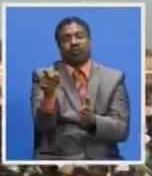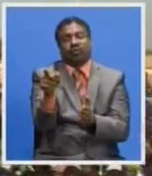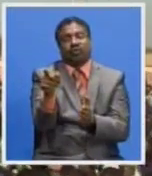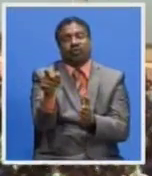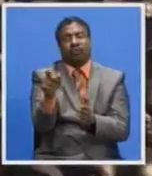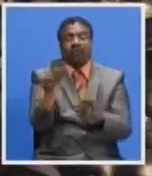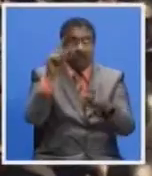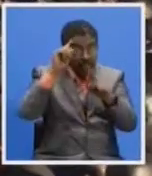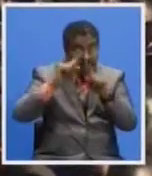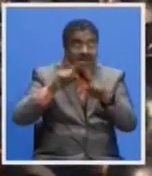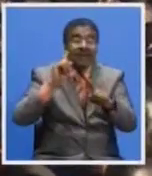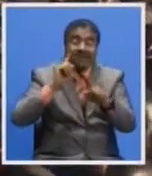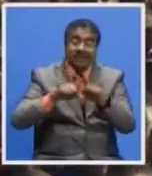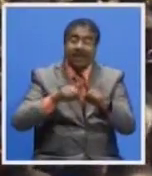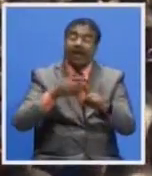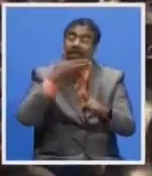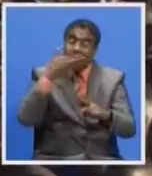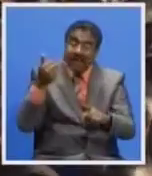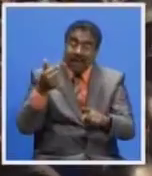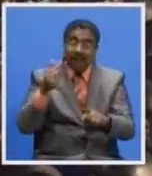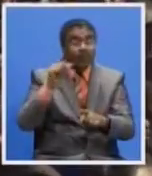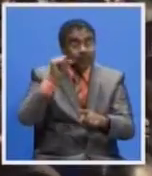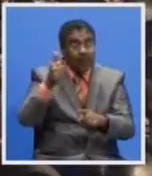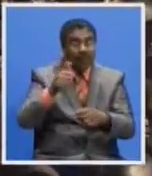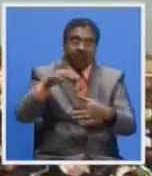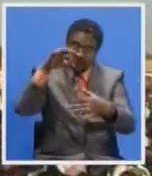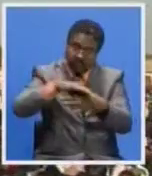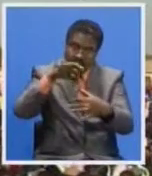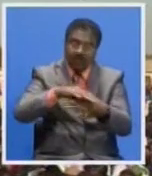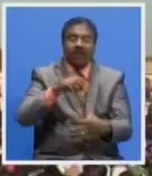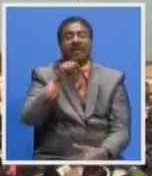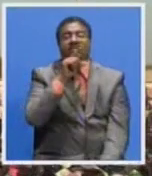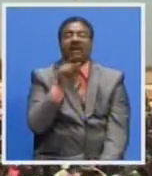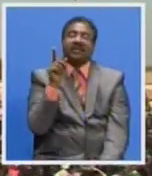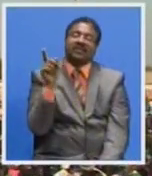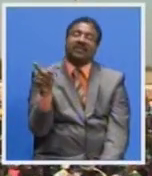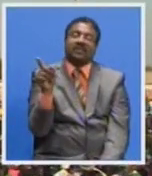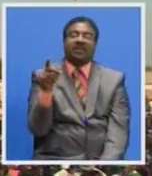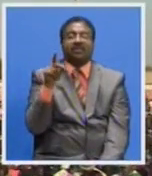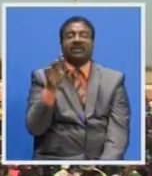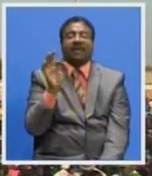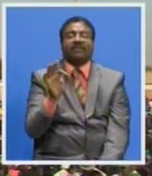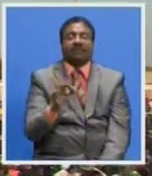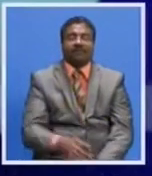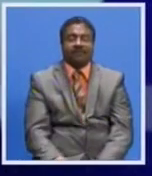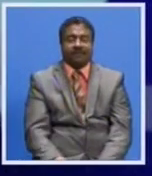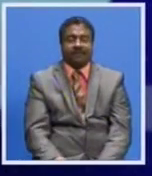sisters, that let's go and vote for Headman Mwachilele, who is on PF ticket.